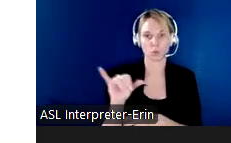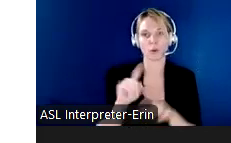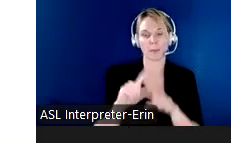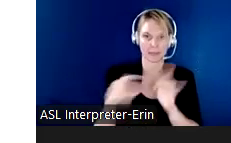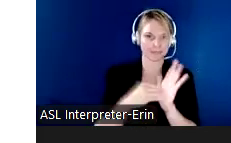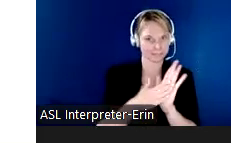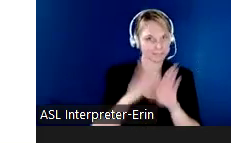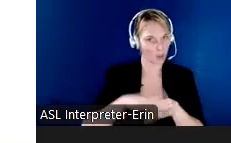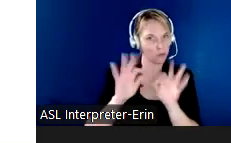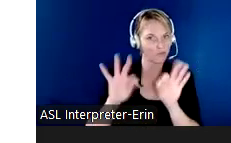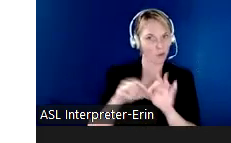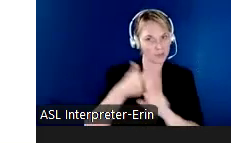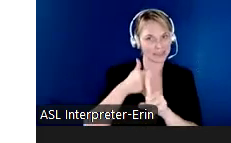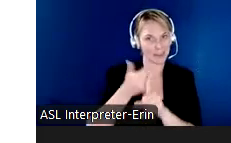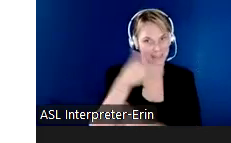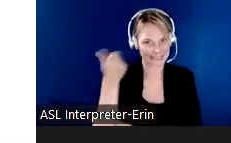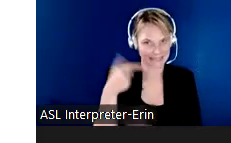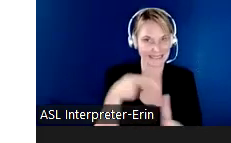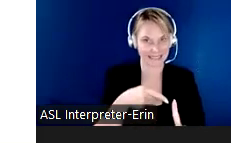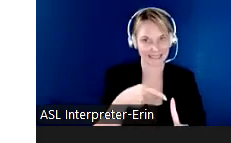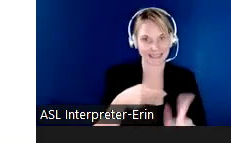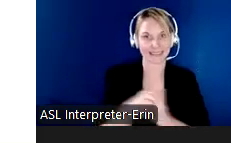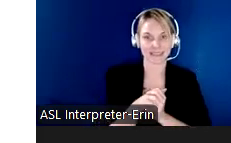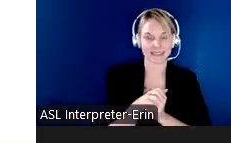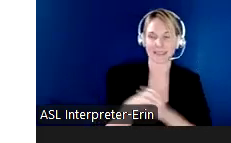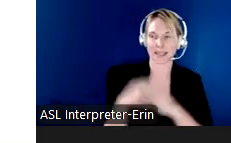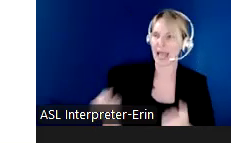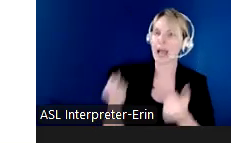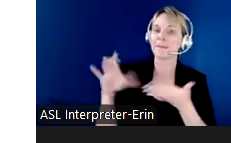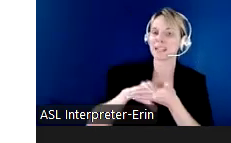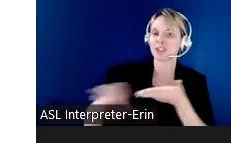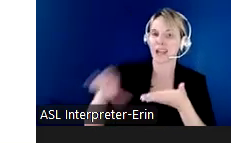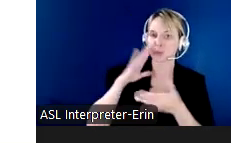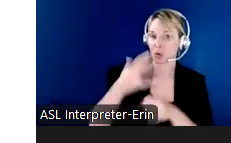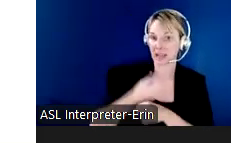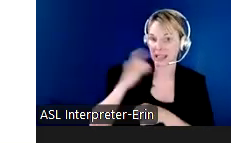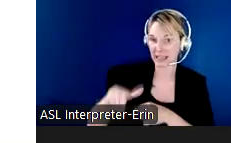best. Okay, and then what about how many checks they'll get that year?